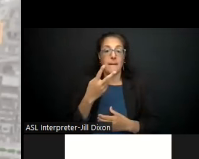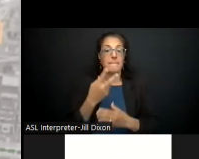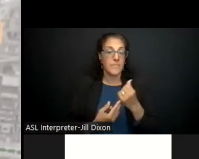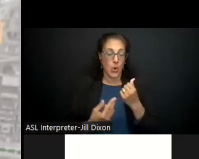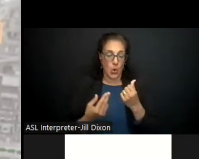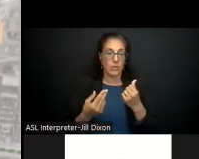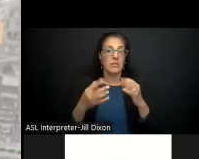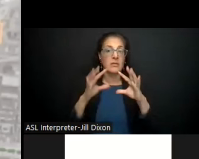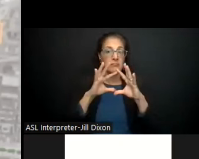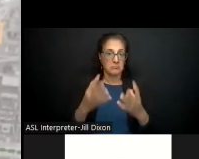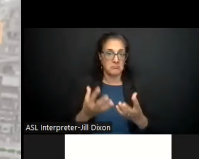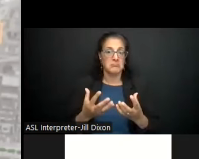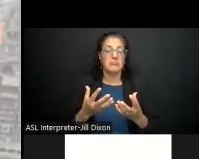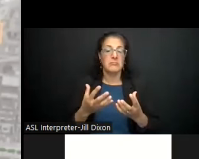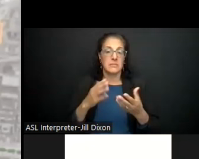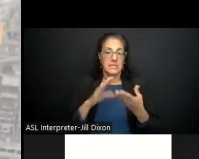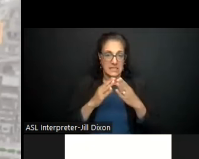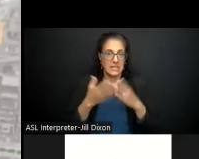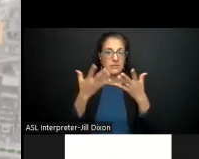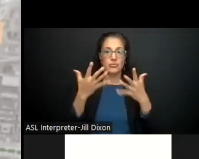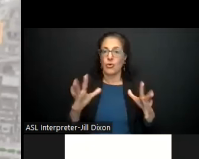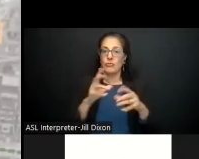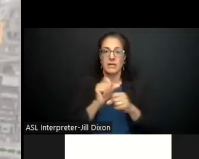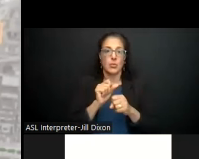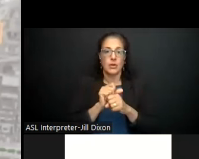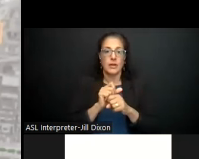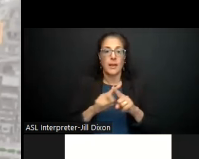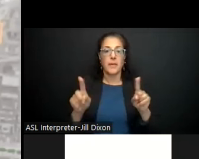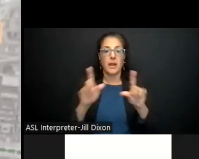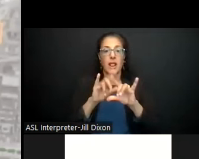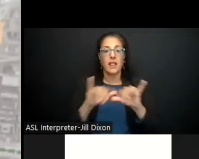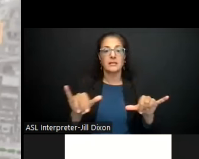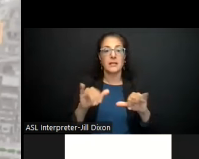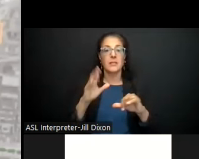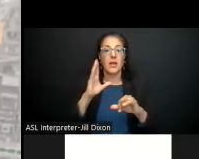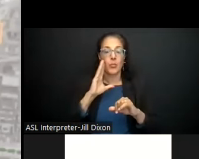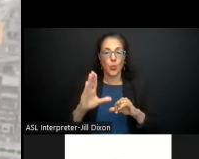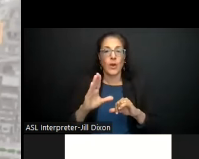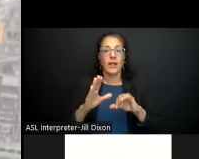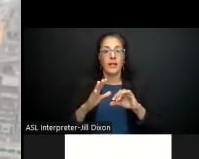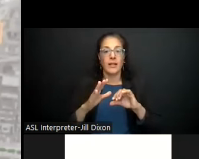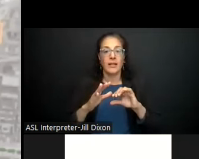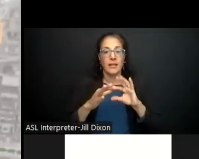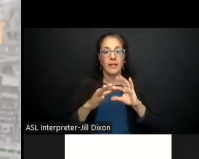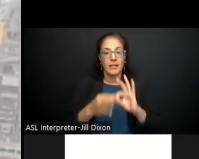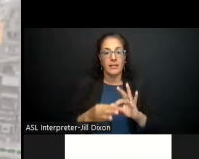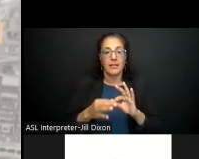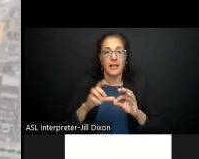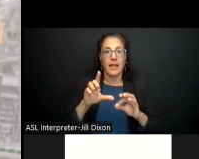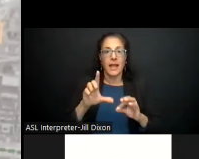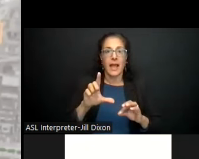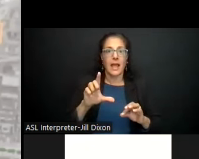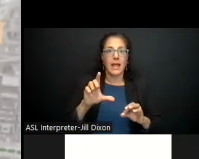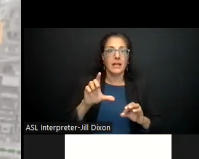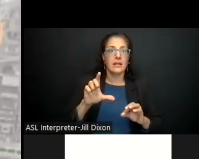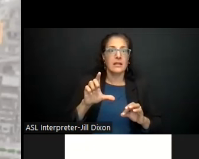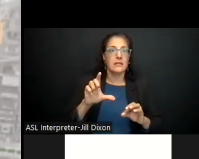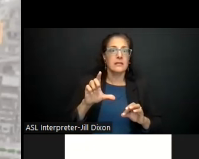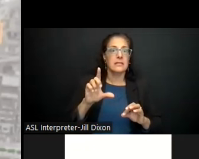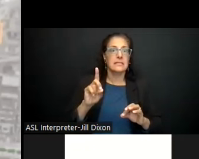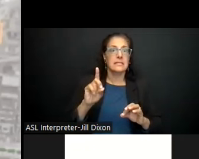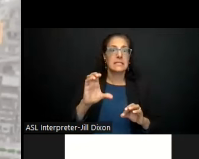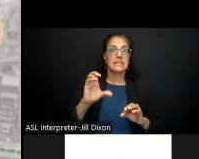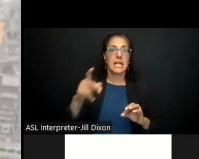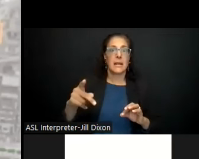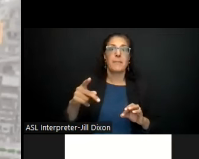realm that the city is already working in, and also building off of some of the LTCP projects, like this